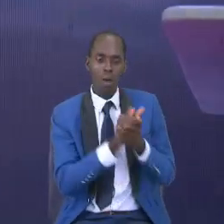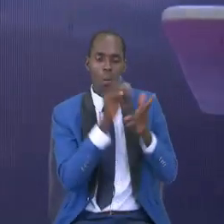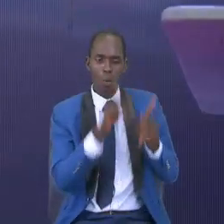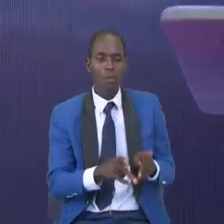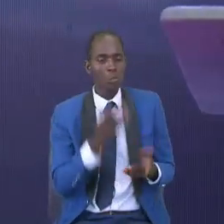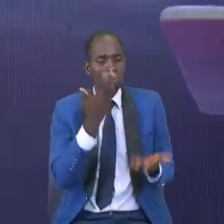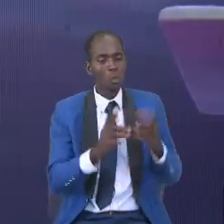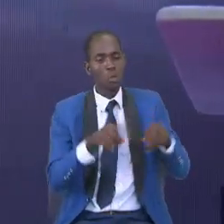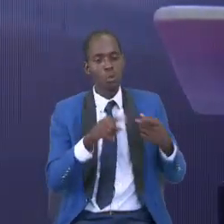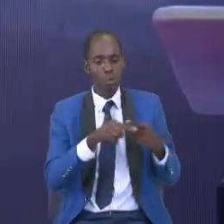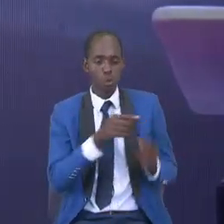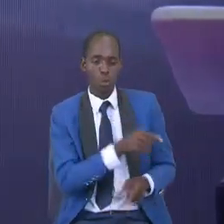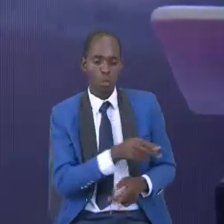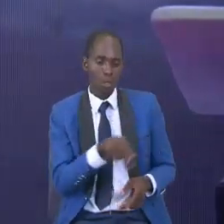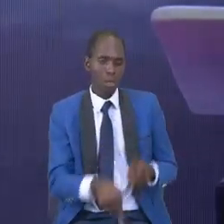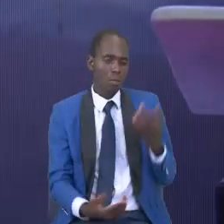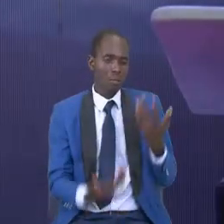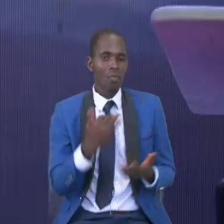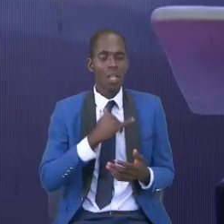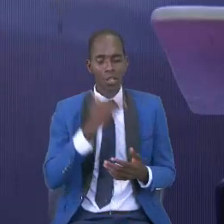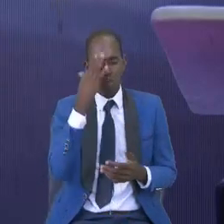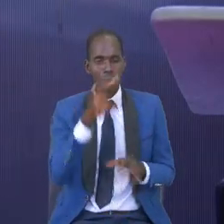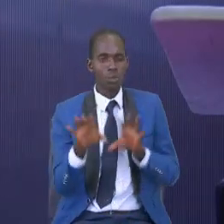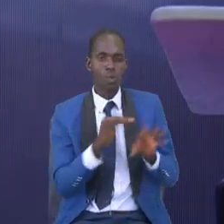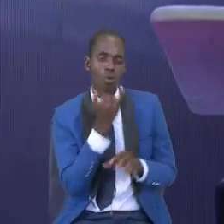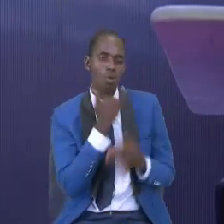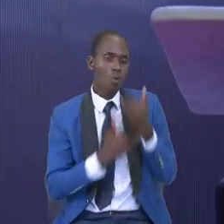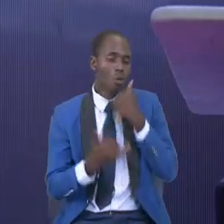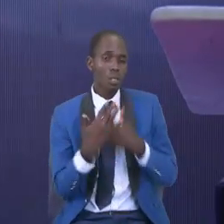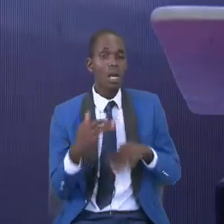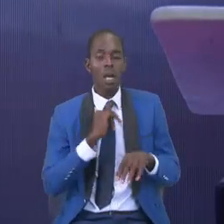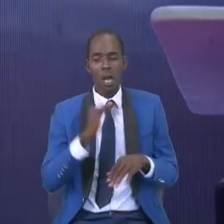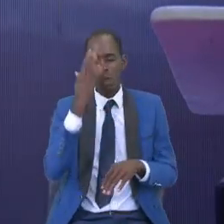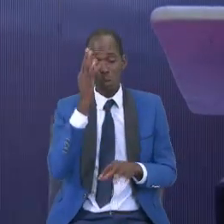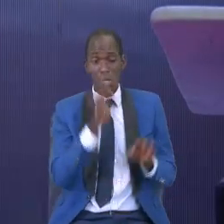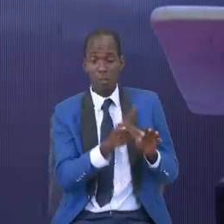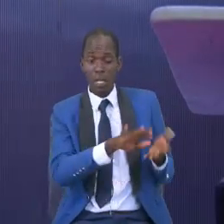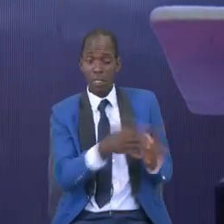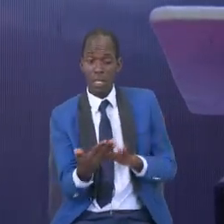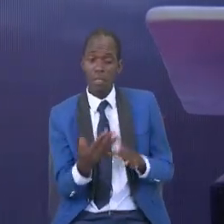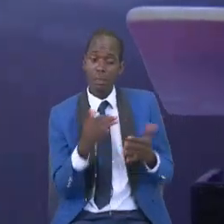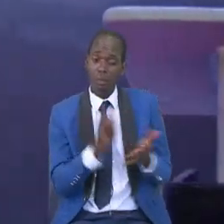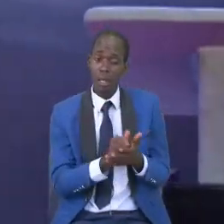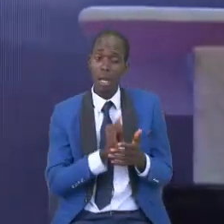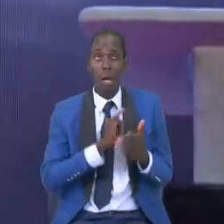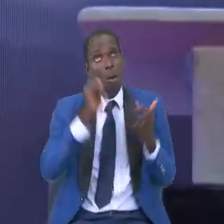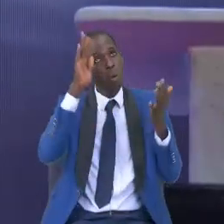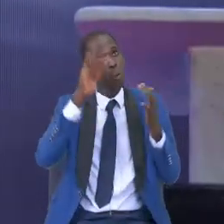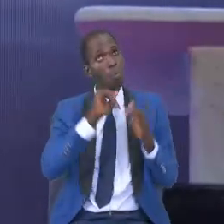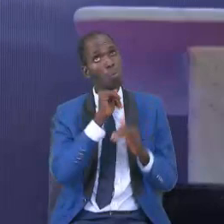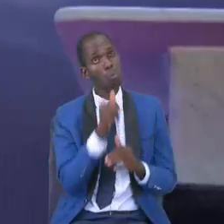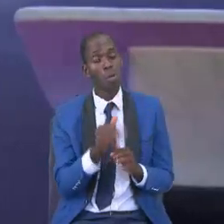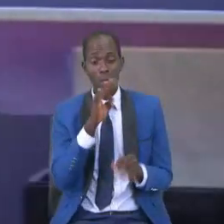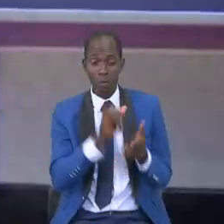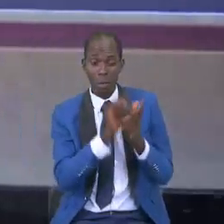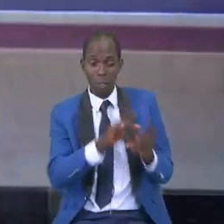herself. I know what she's doing. And I know if she dies in that condition, I hope not. I hope she doesn't die. If she dies